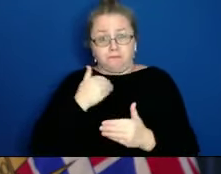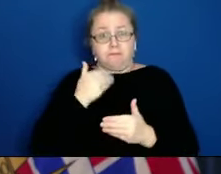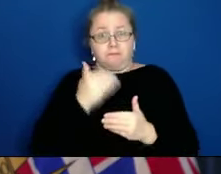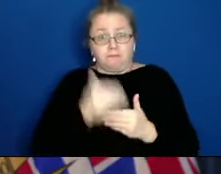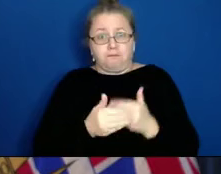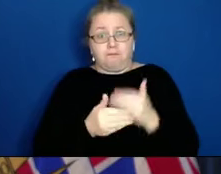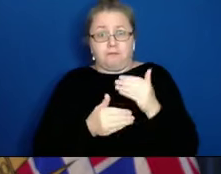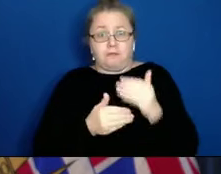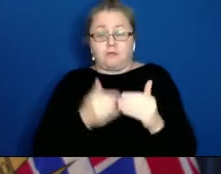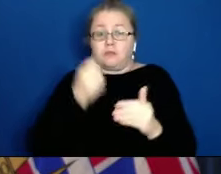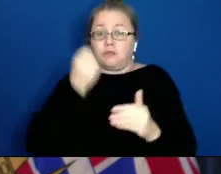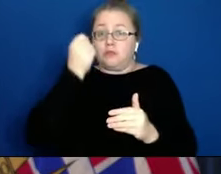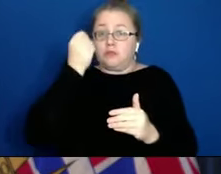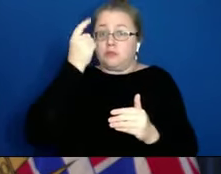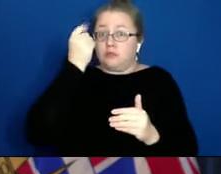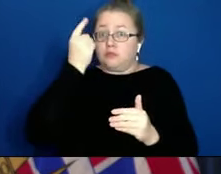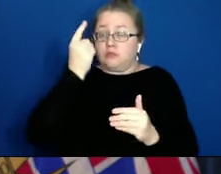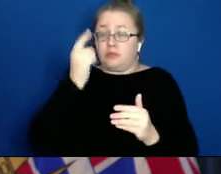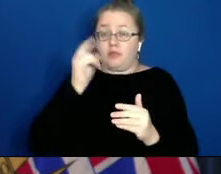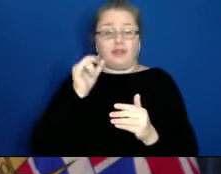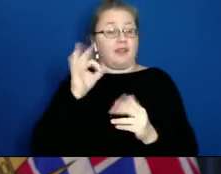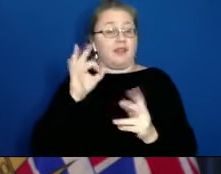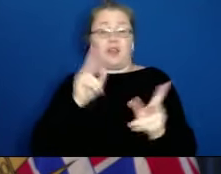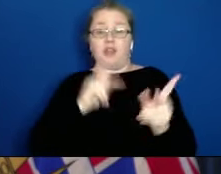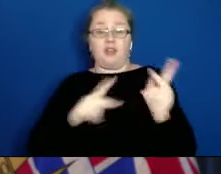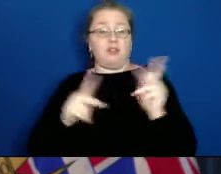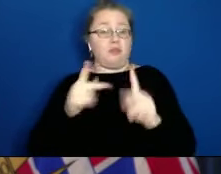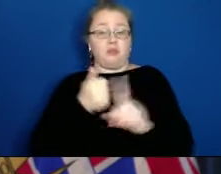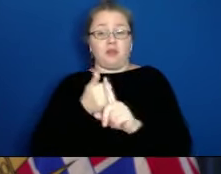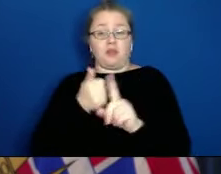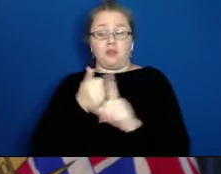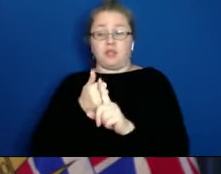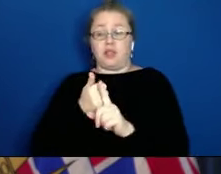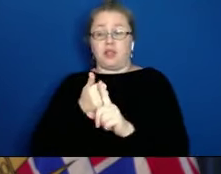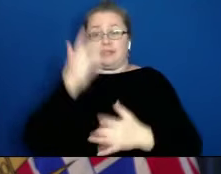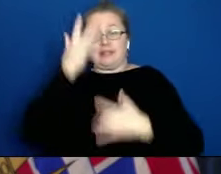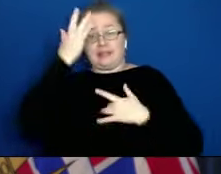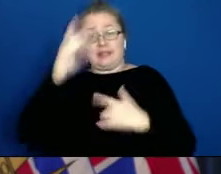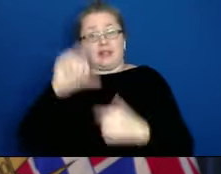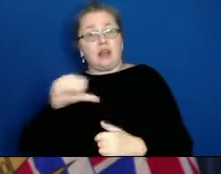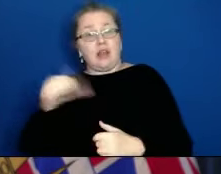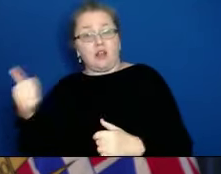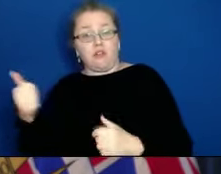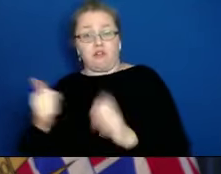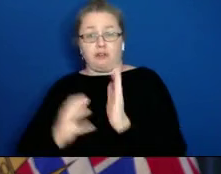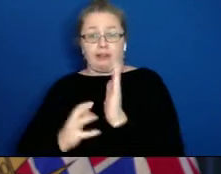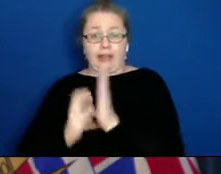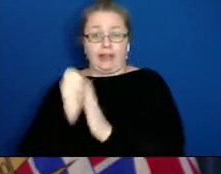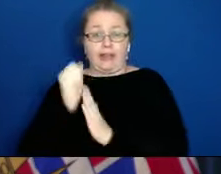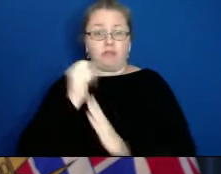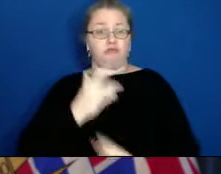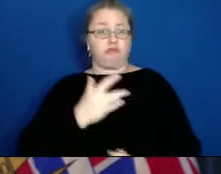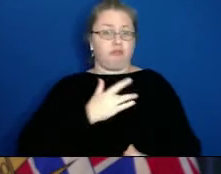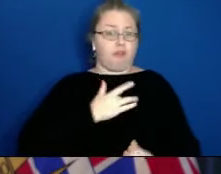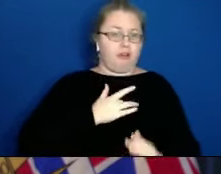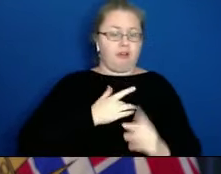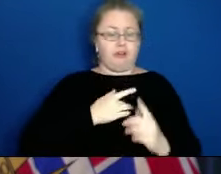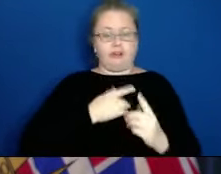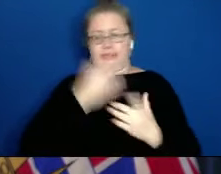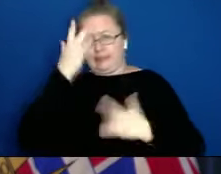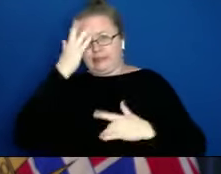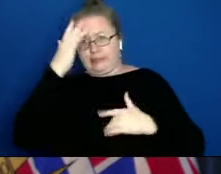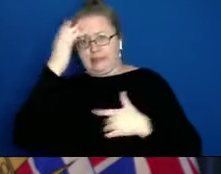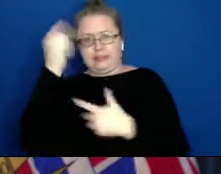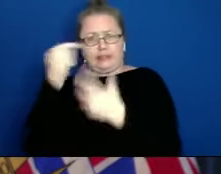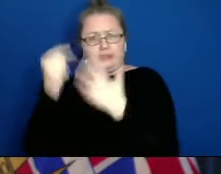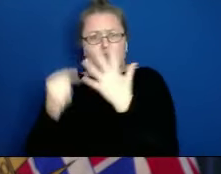cannot access healthcare, that it is not only people with COVID-19, but people with other urgent health issues that will